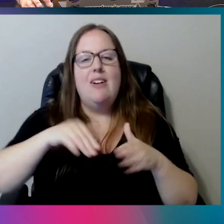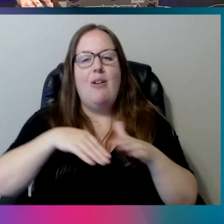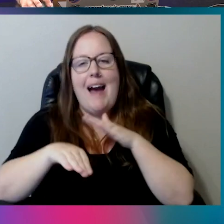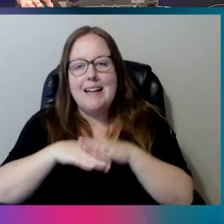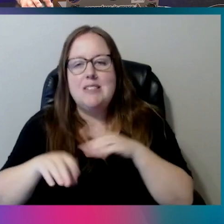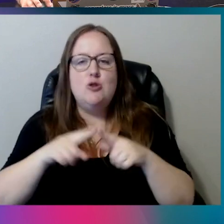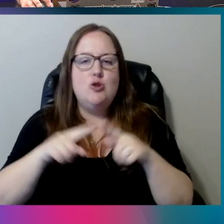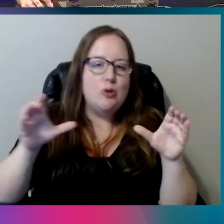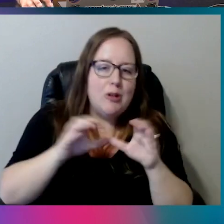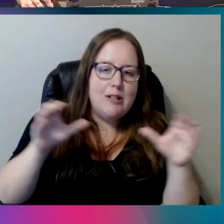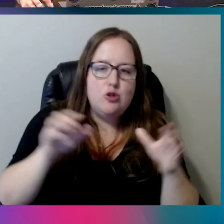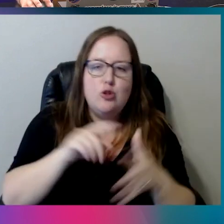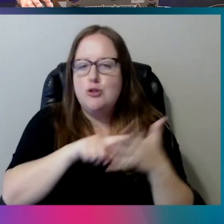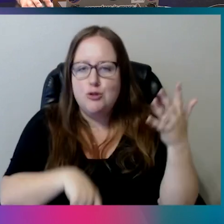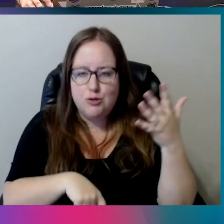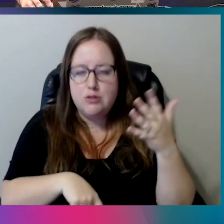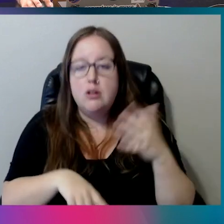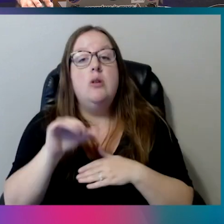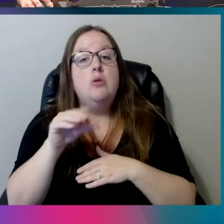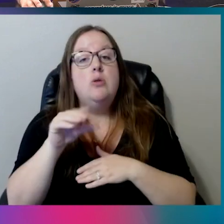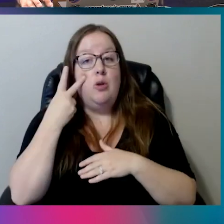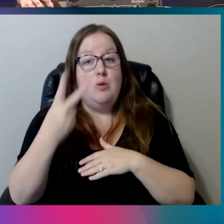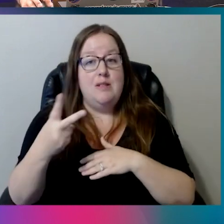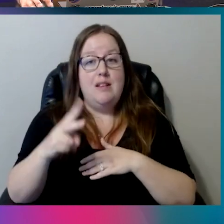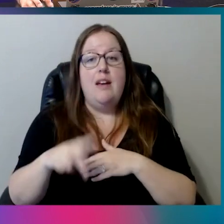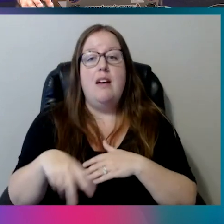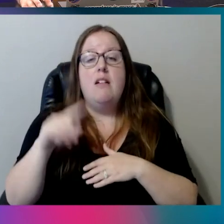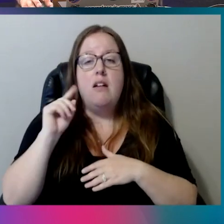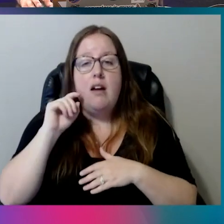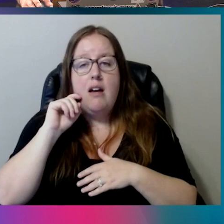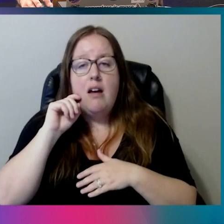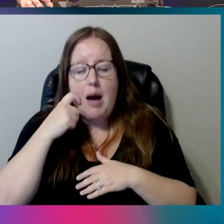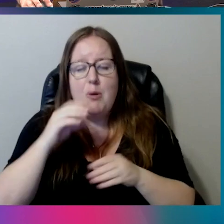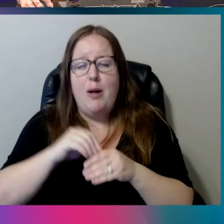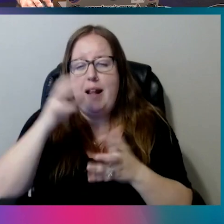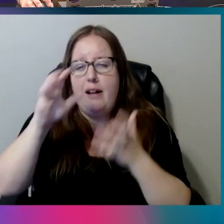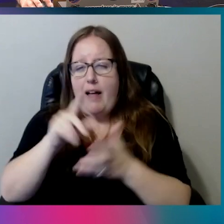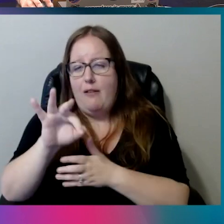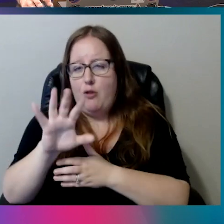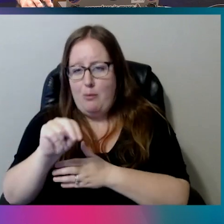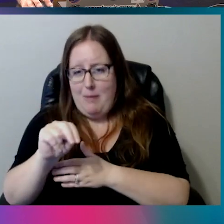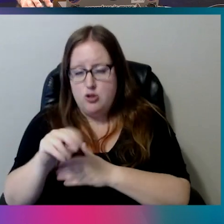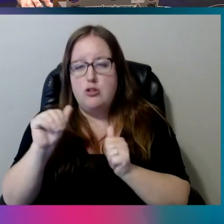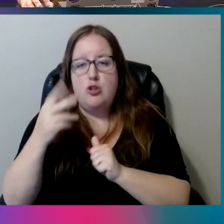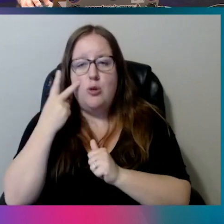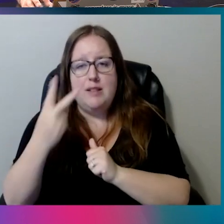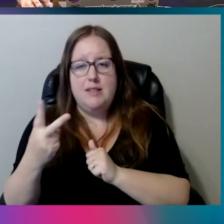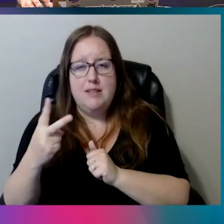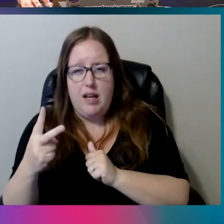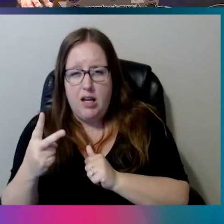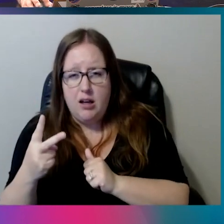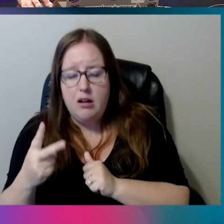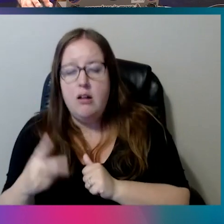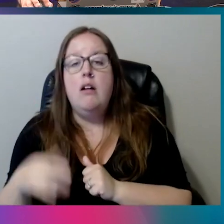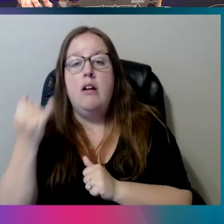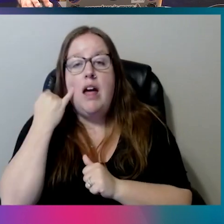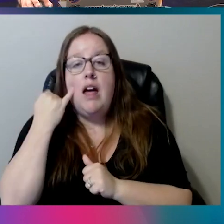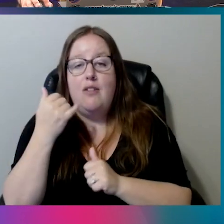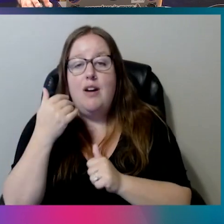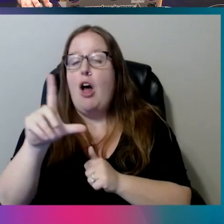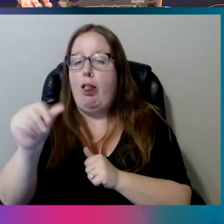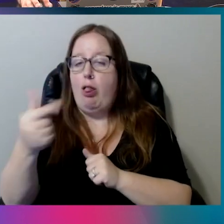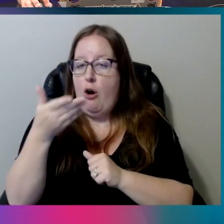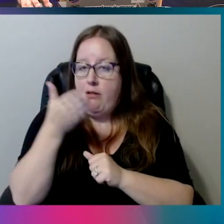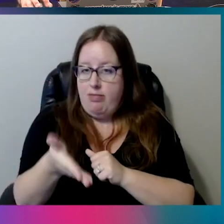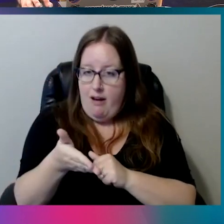so on and so forth. So inside here, you'll see we've got app runner, CloudFormation. We can look at CloudWatch logs. So if we have any CloudWatch logs in here, let's have a